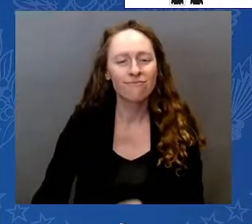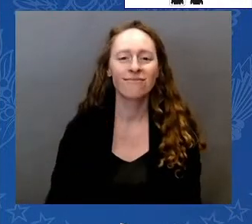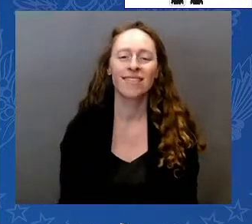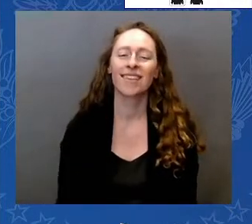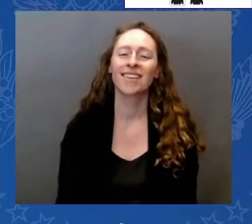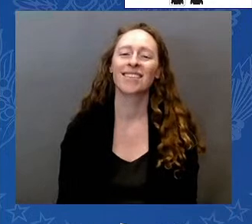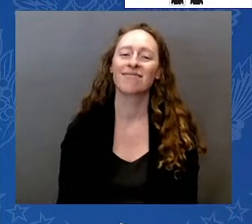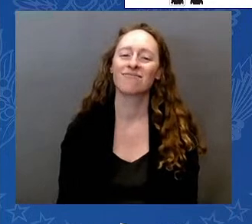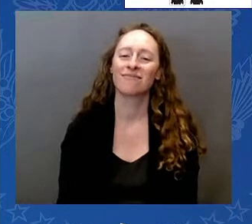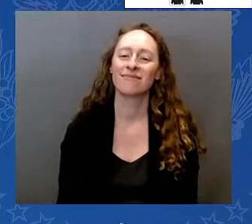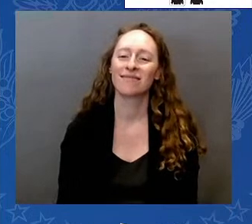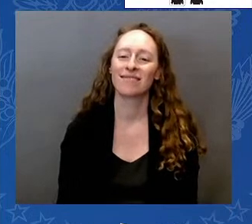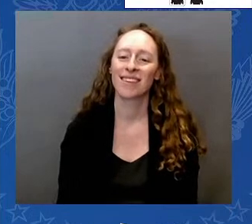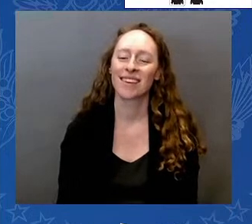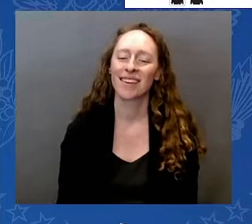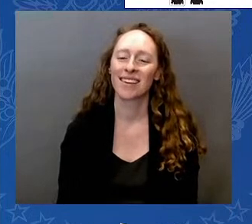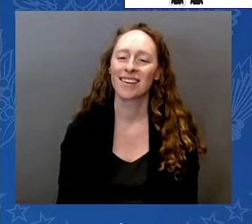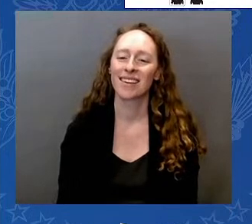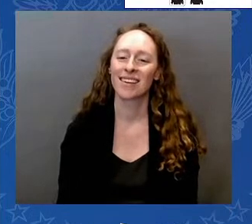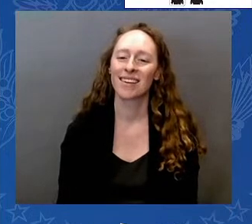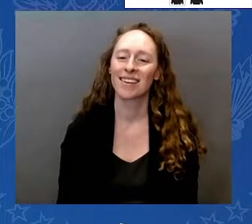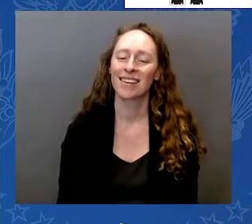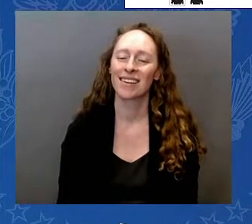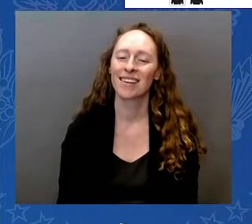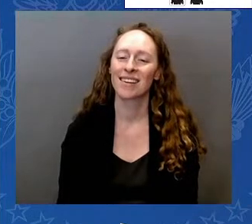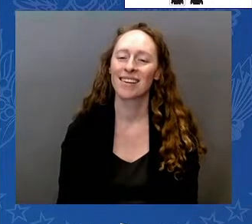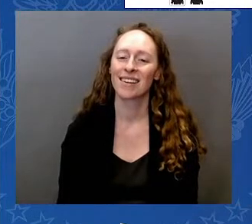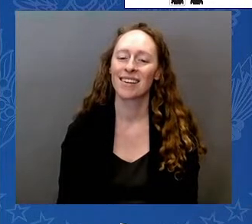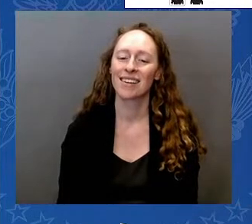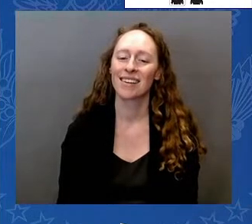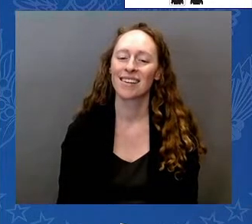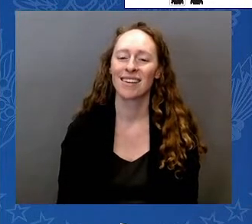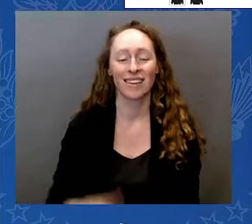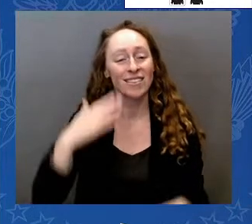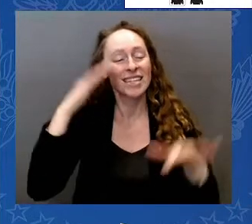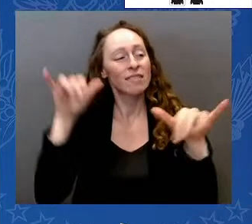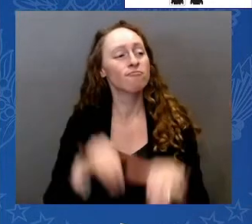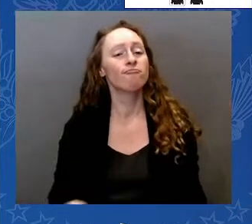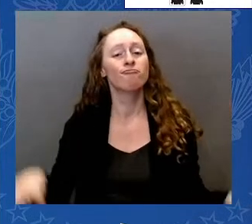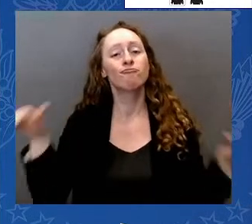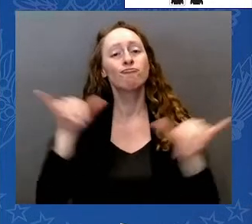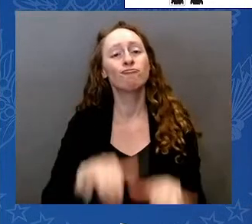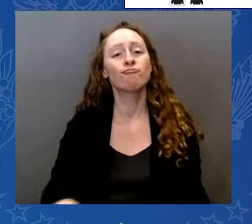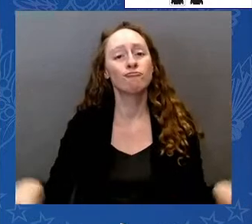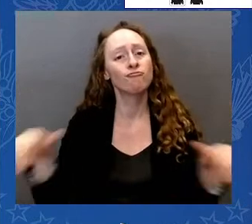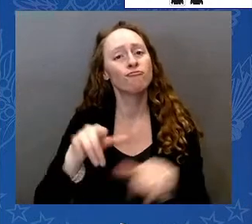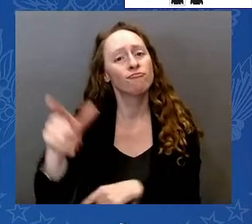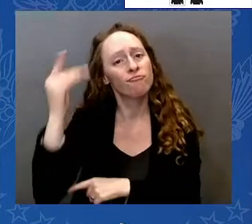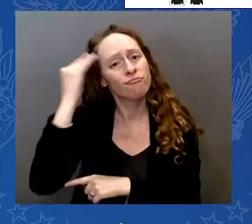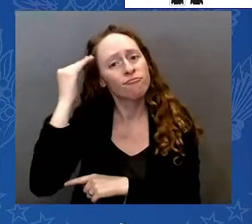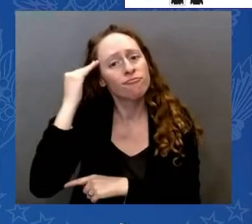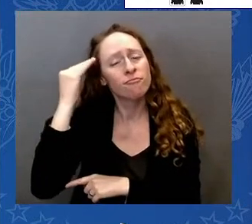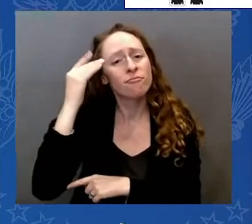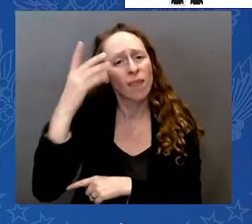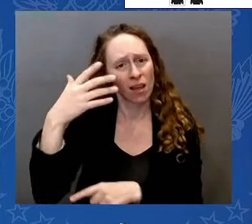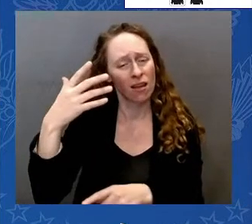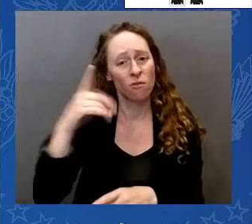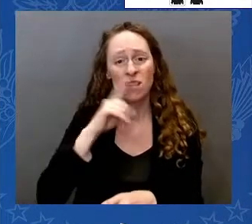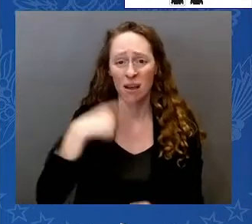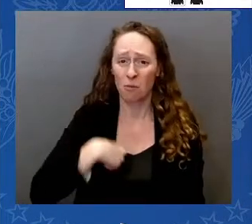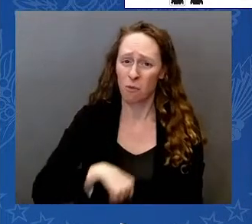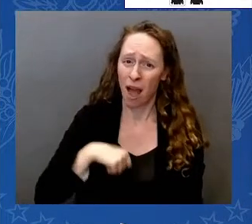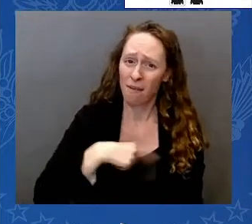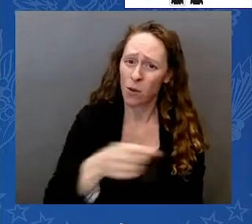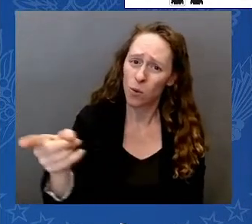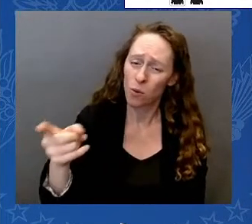I'm proud of them. I'm a union guy. And I tell you what, I made it real clear to